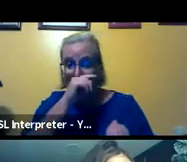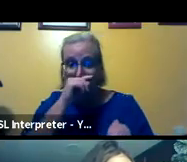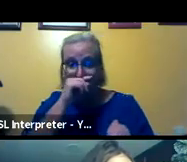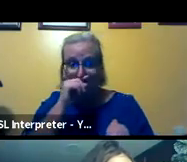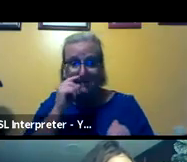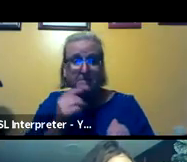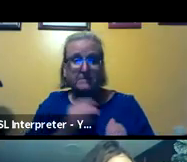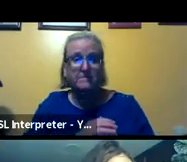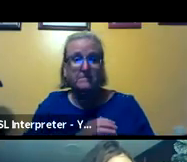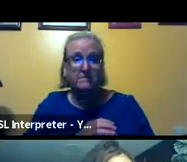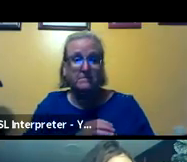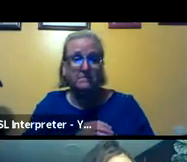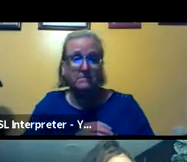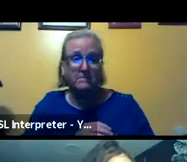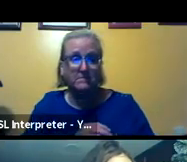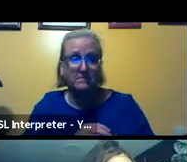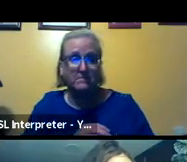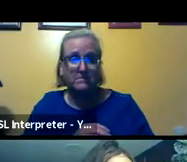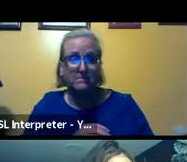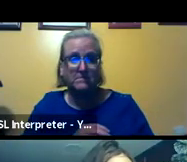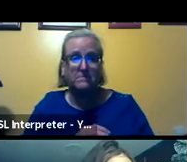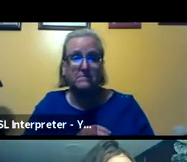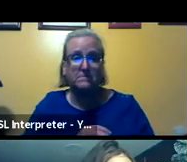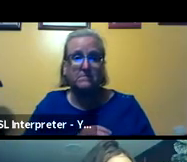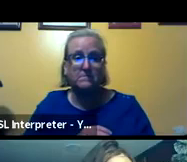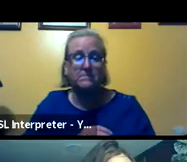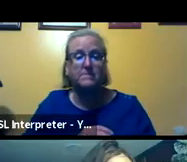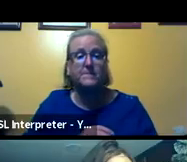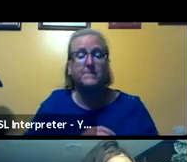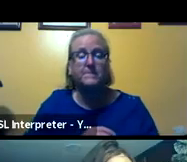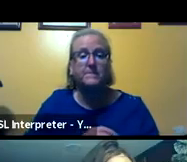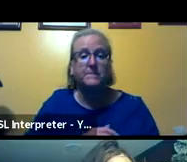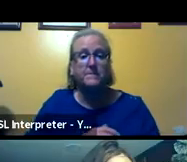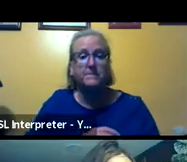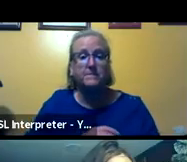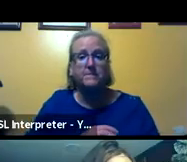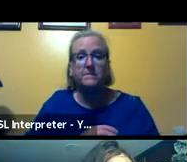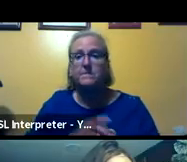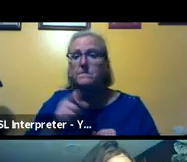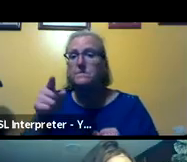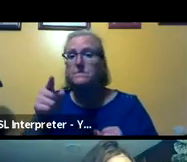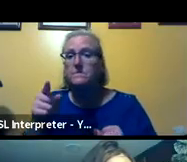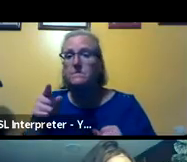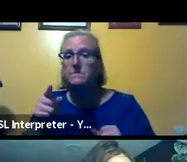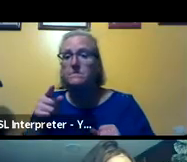Some of that has occurred around some of our action items throughout the agenda this evening. I